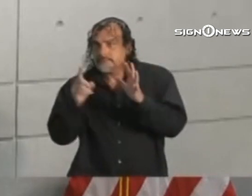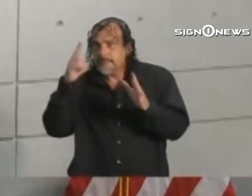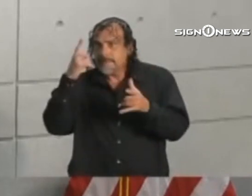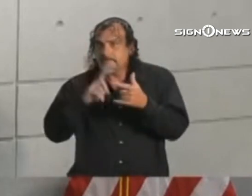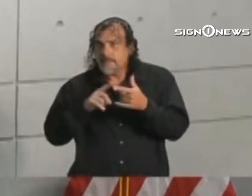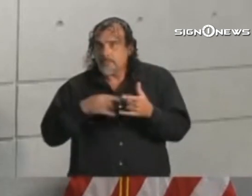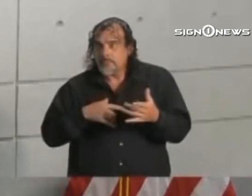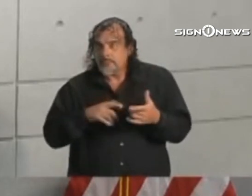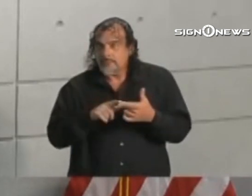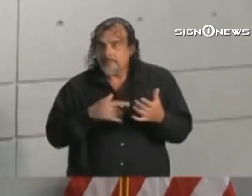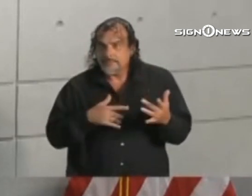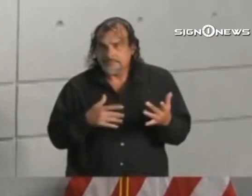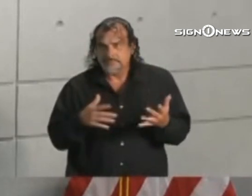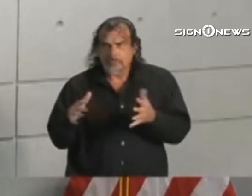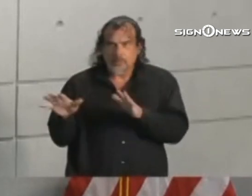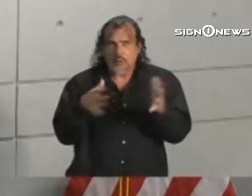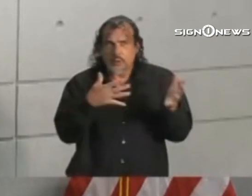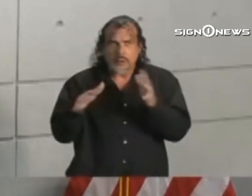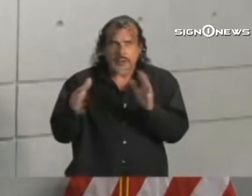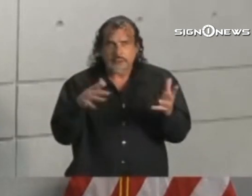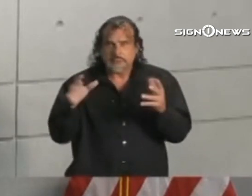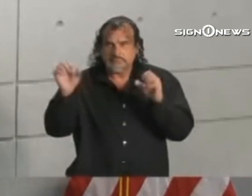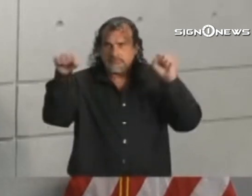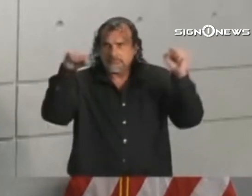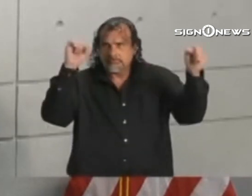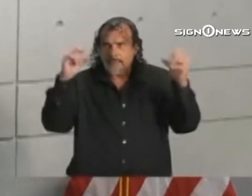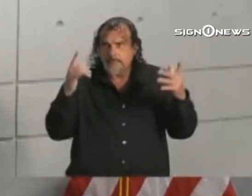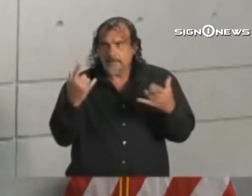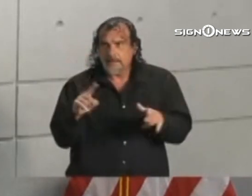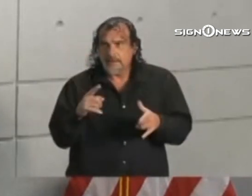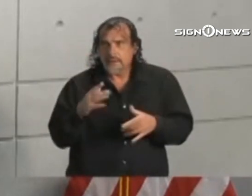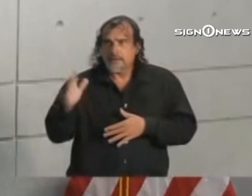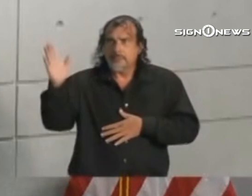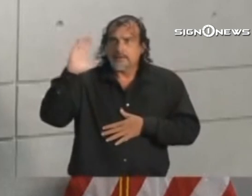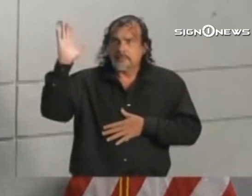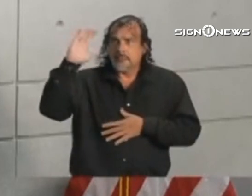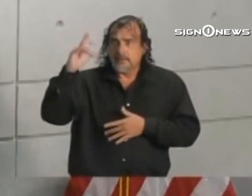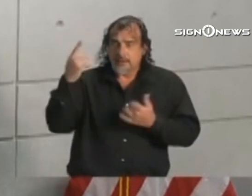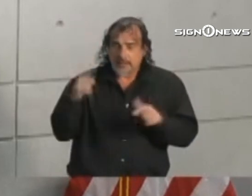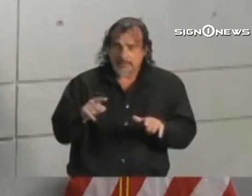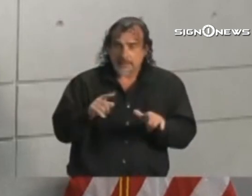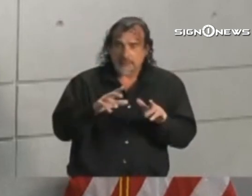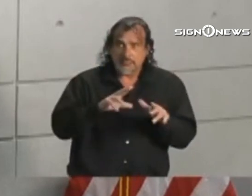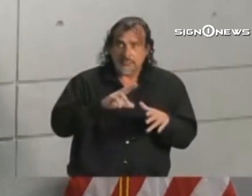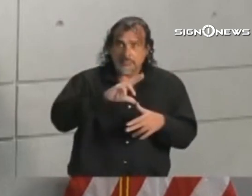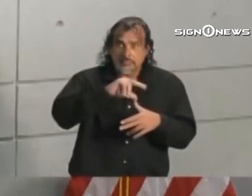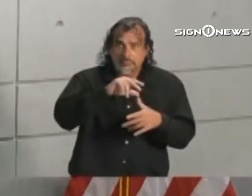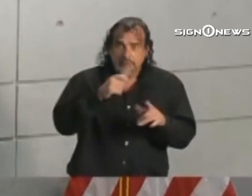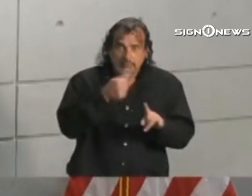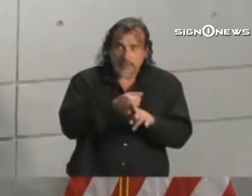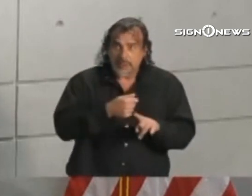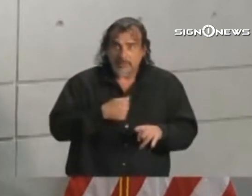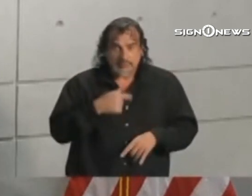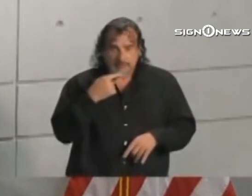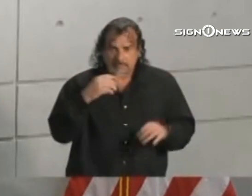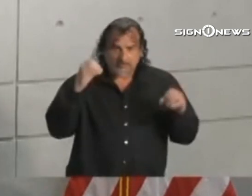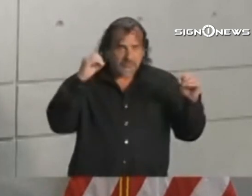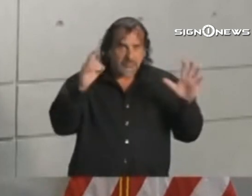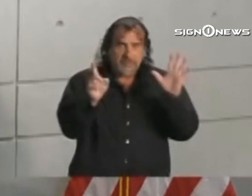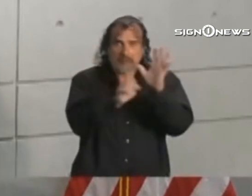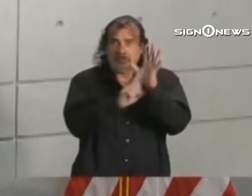storms are coming. A lot of folks from the previous storms have said that they didn't get any